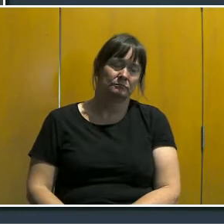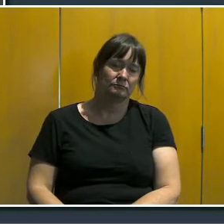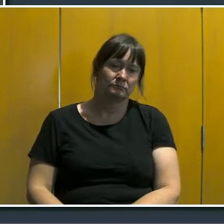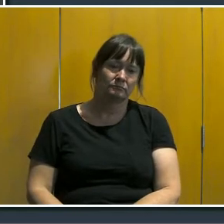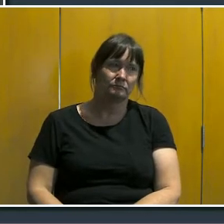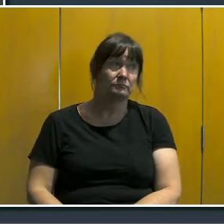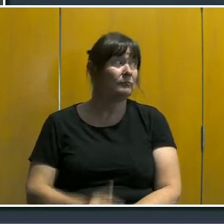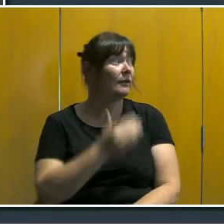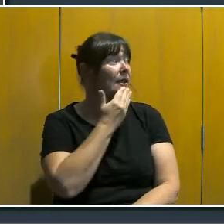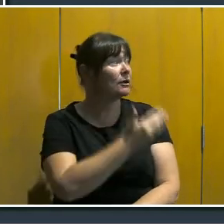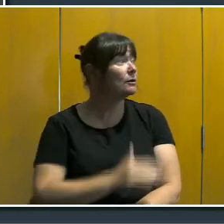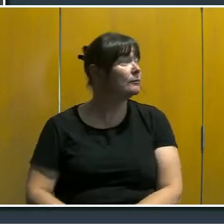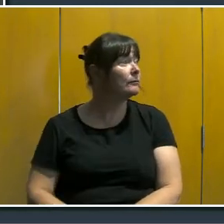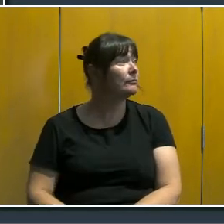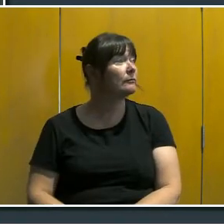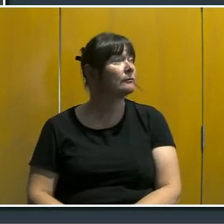Thank you, Christina.